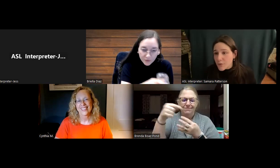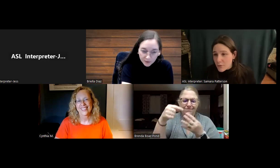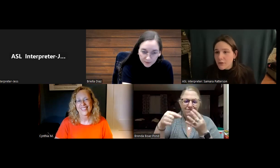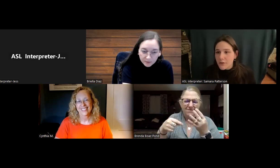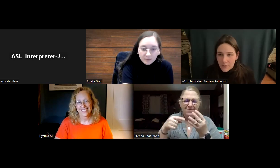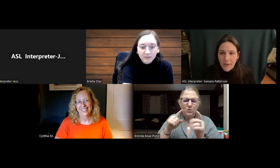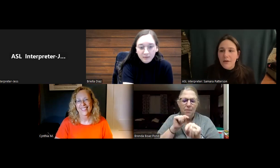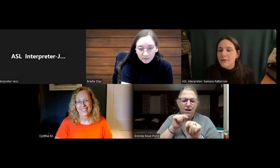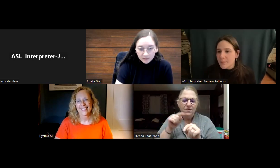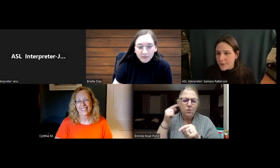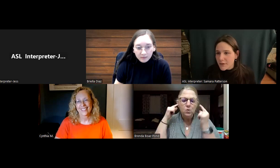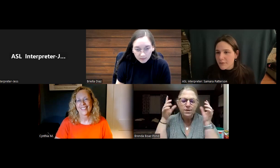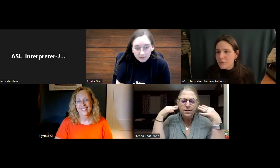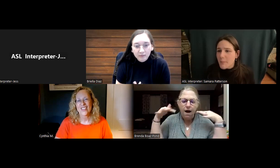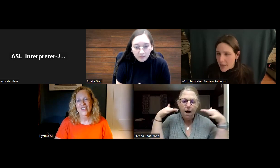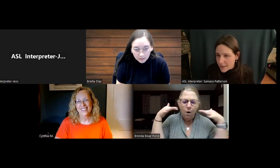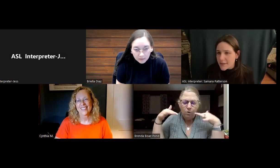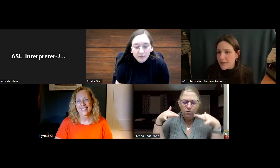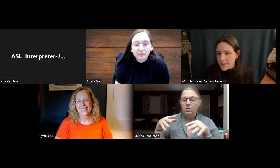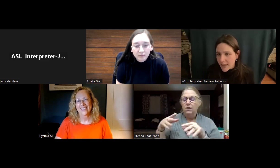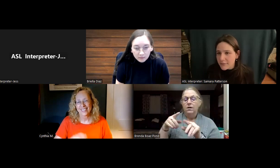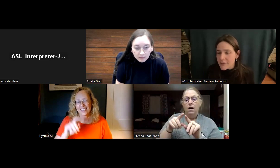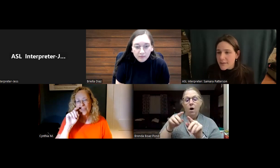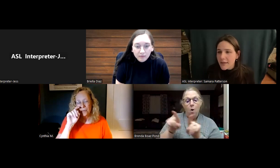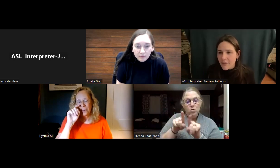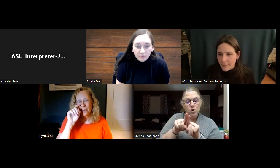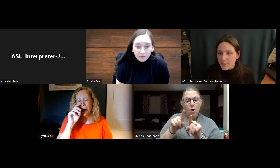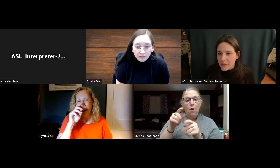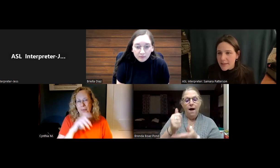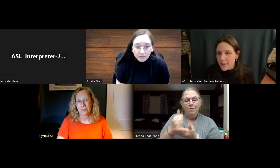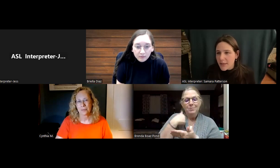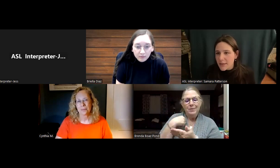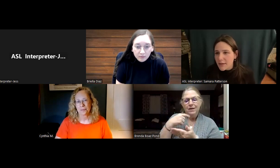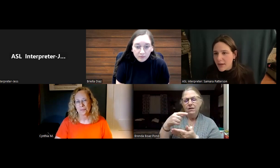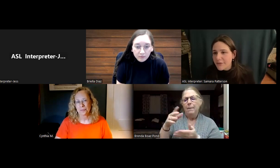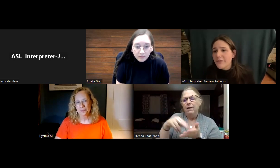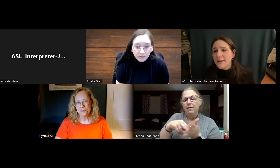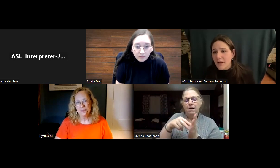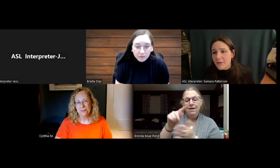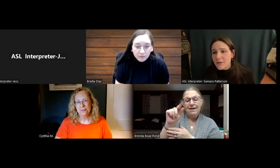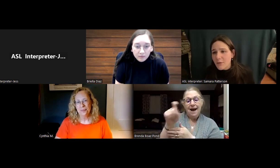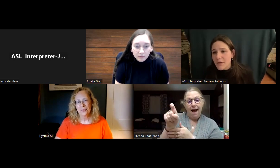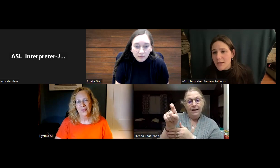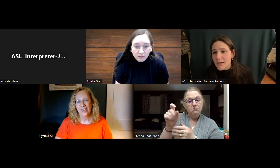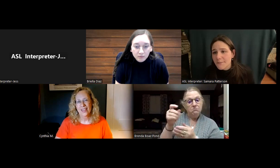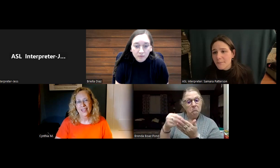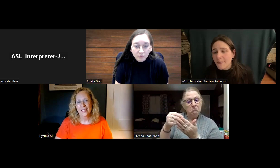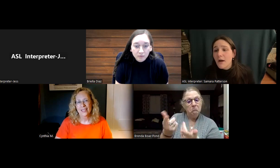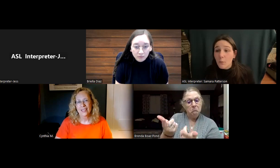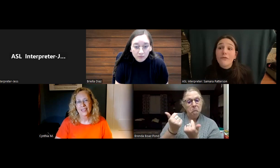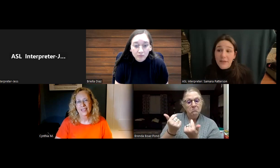with the doorbell, some other responding to other sounds that I'm experiencing in my day-to-day life. And they also help